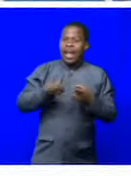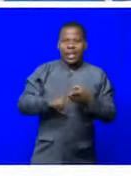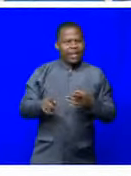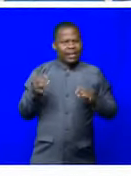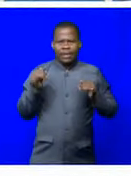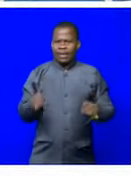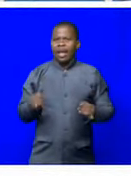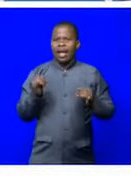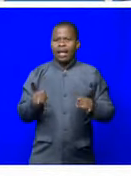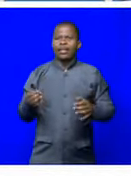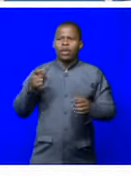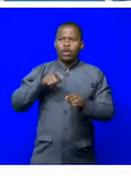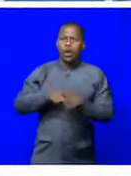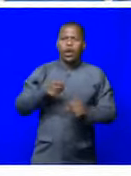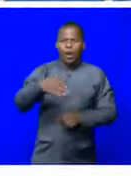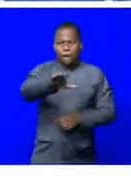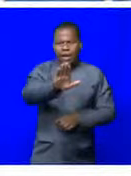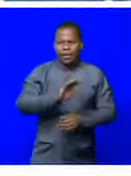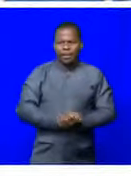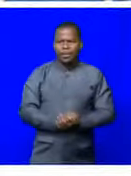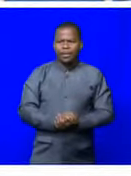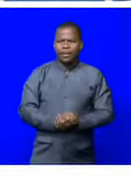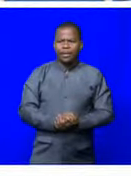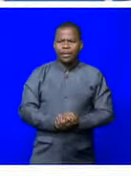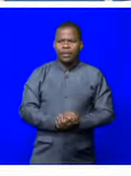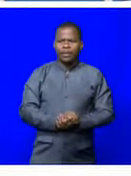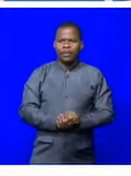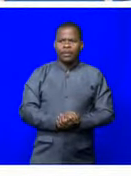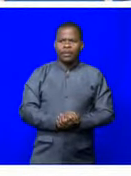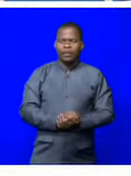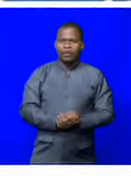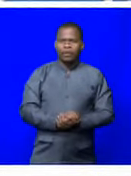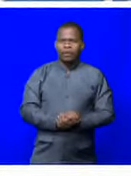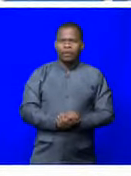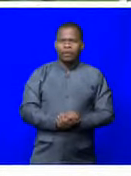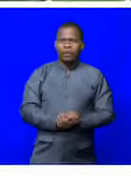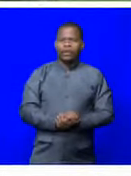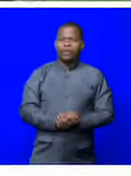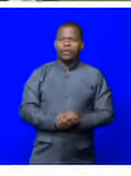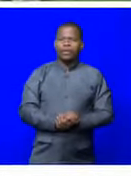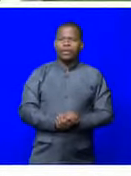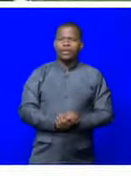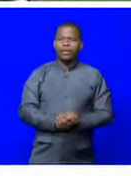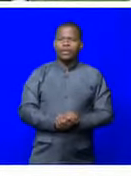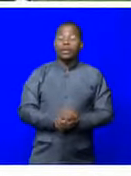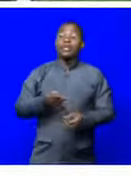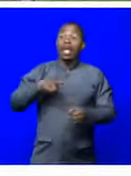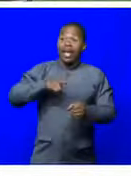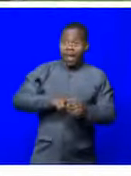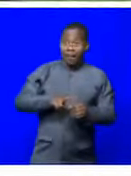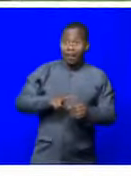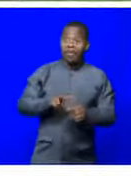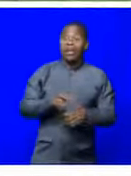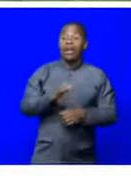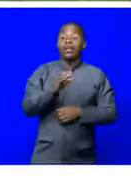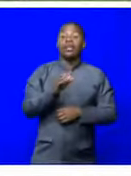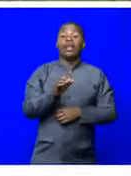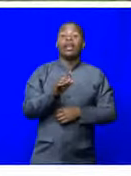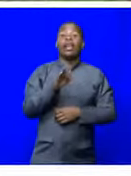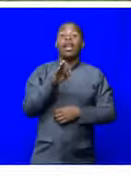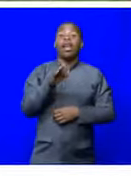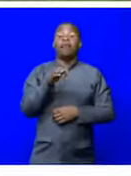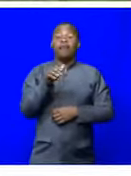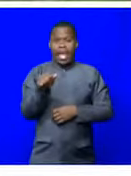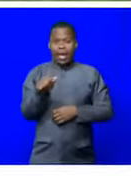lest I give them the opportunity to correct it. Kanti umqeqeshi welicembu leCWFA